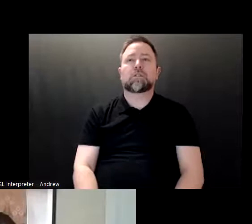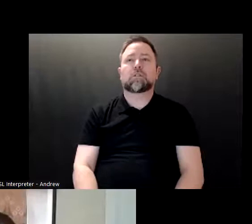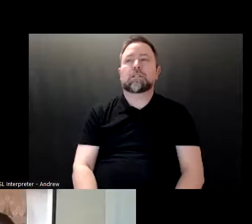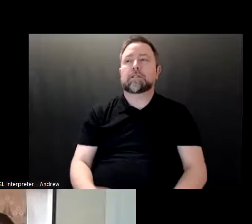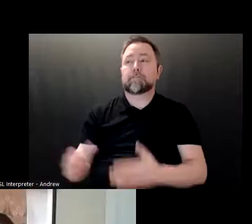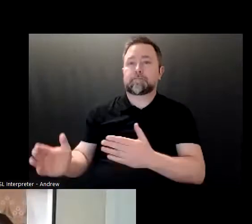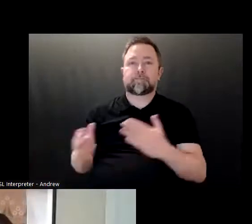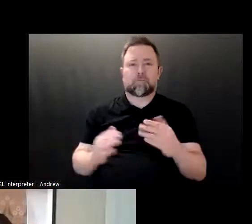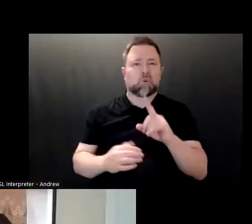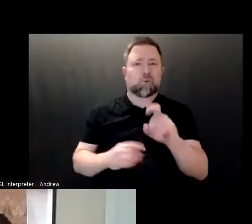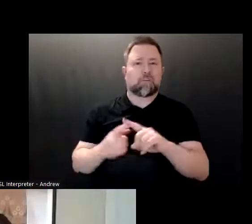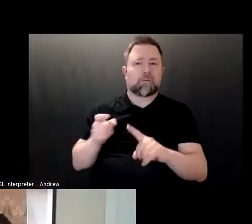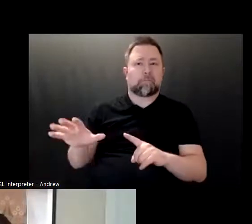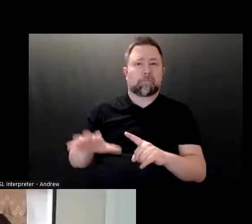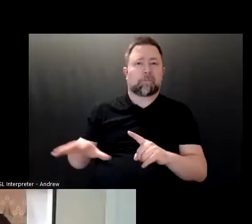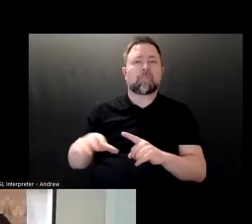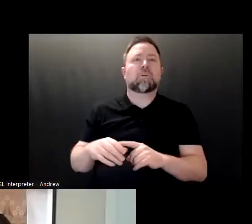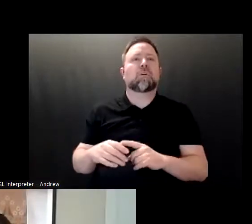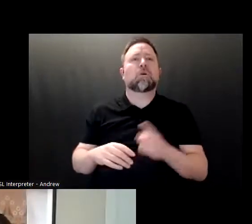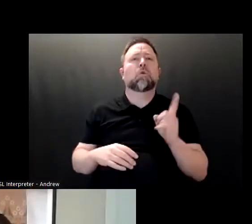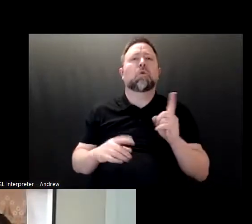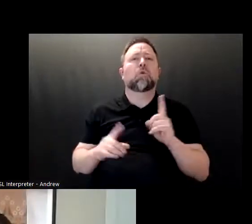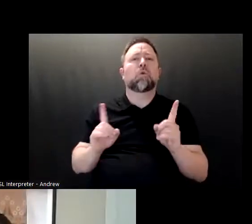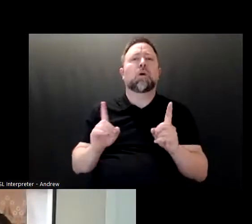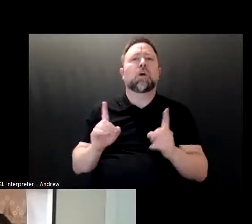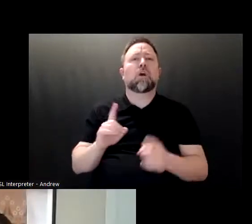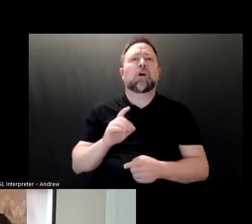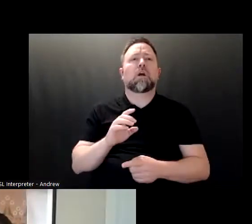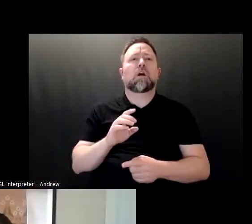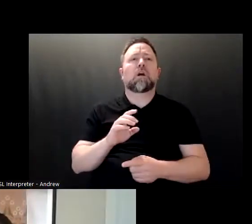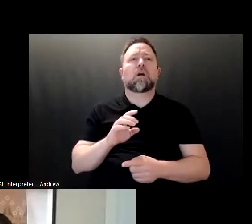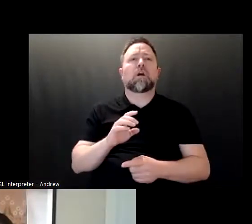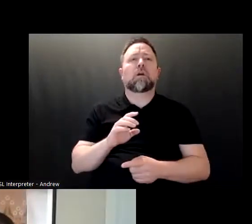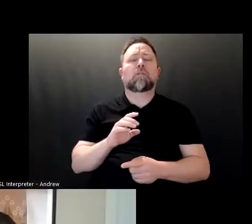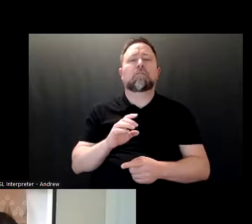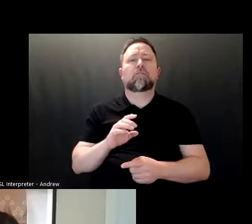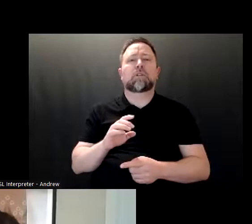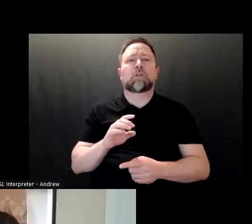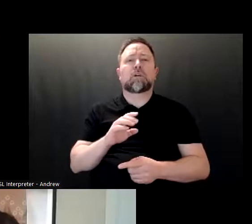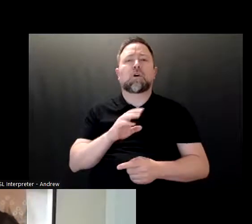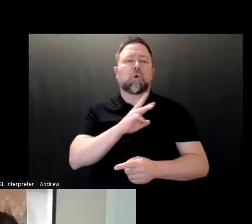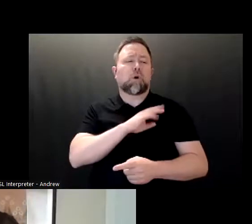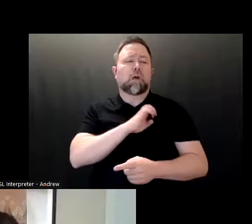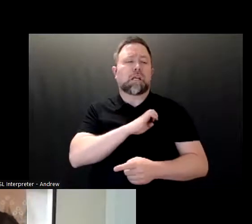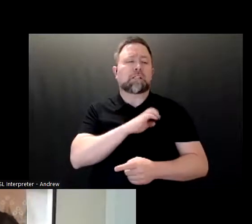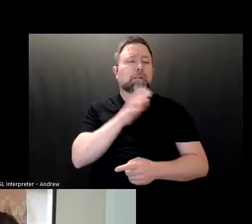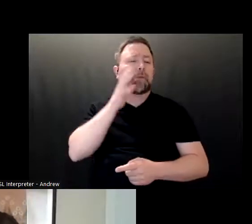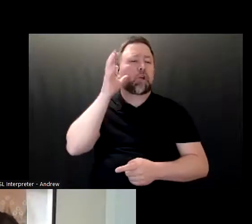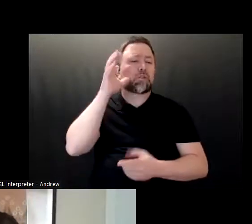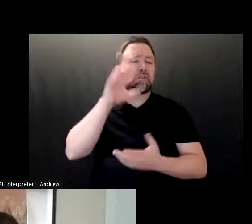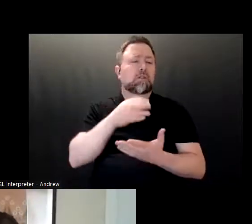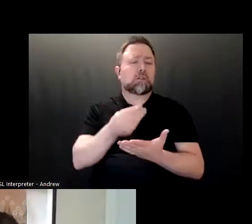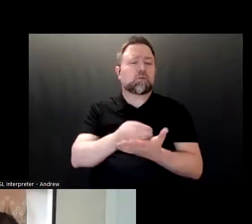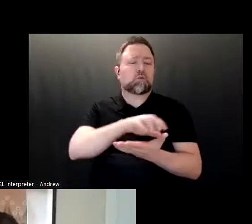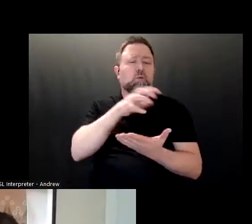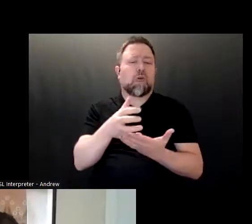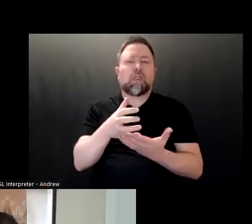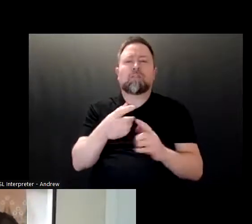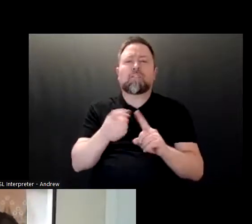here without concern. What you see on the left is the Lucan structure that Holly